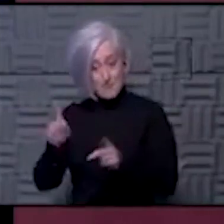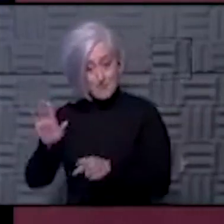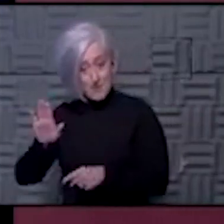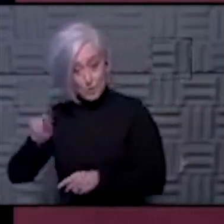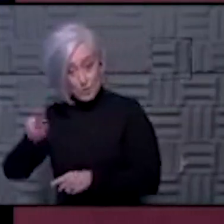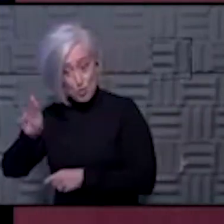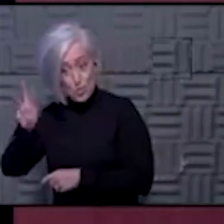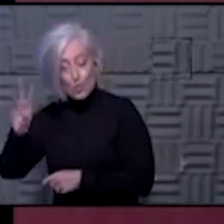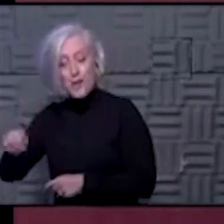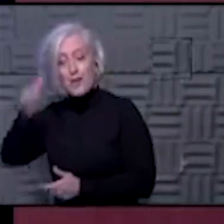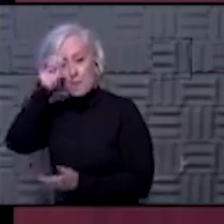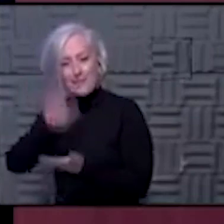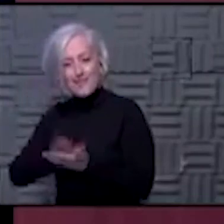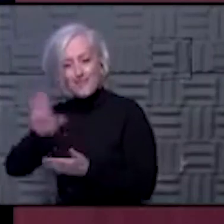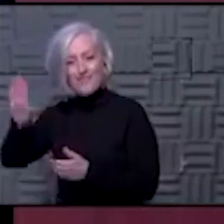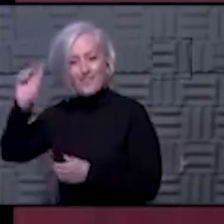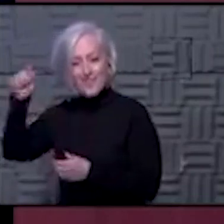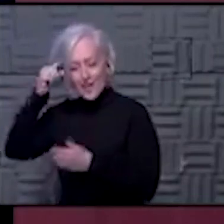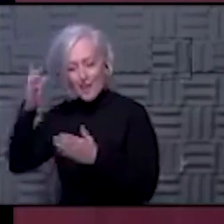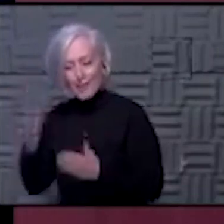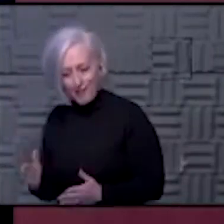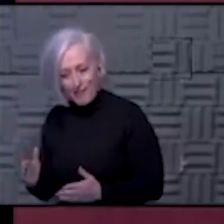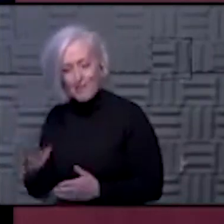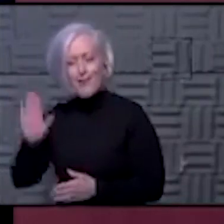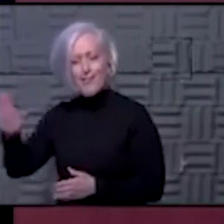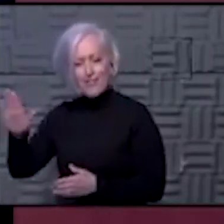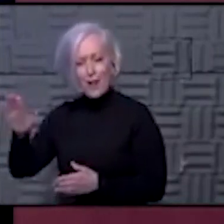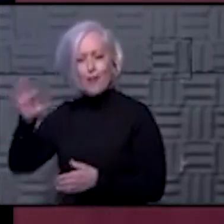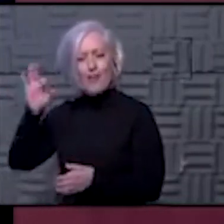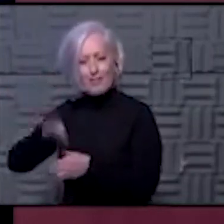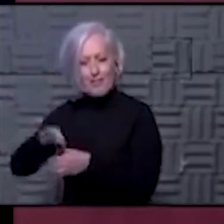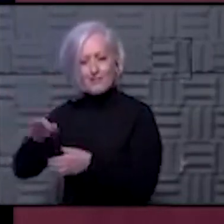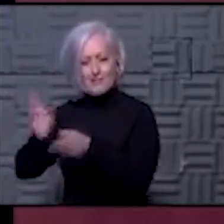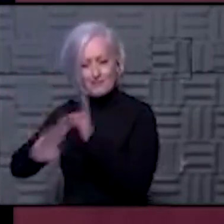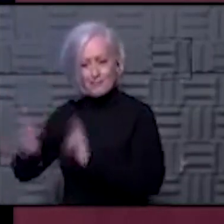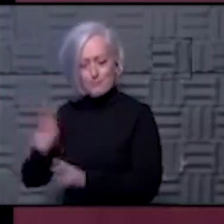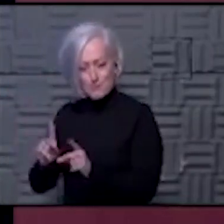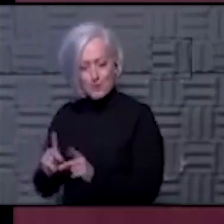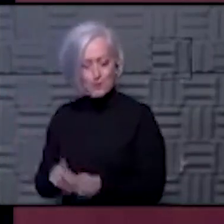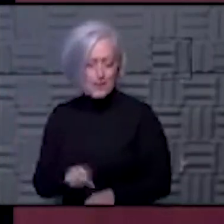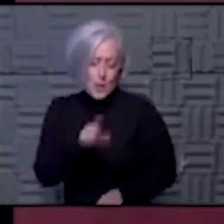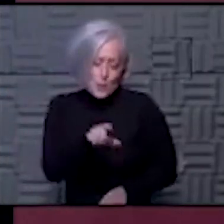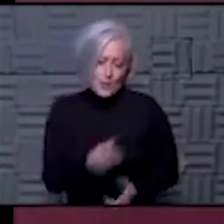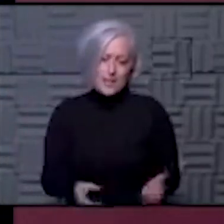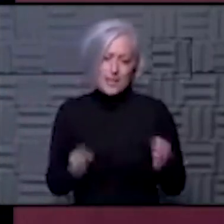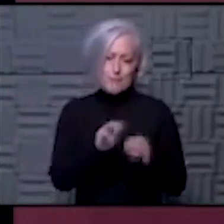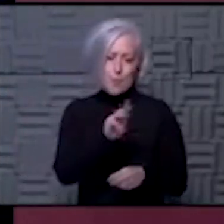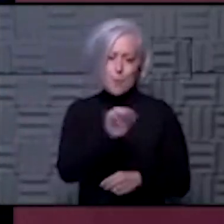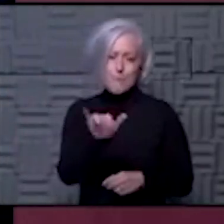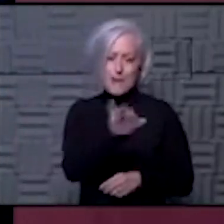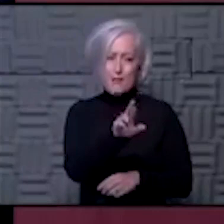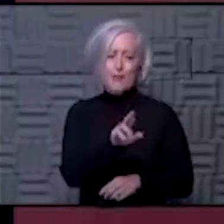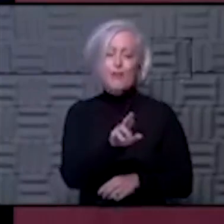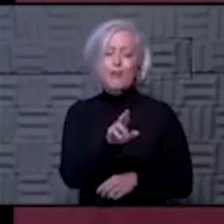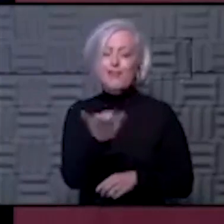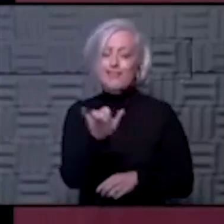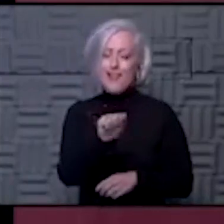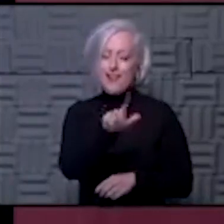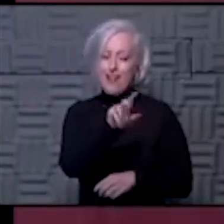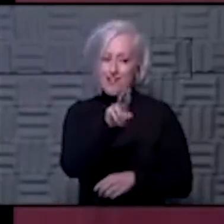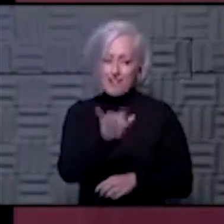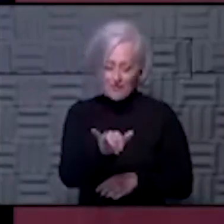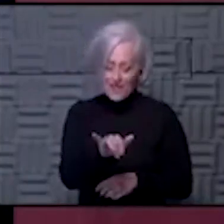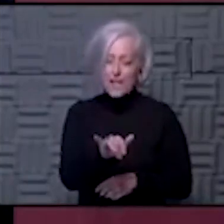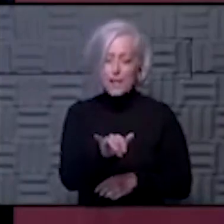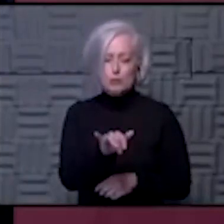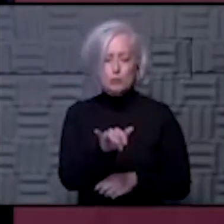I think what we need to do is we need to have a lot more Mayor Alvies out there trying to help us along this crisis, because again, this is not a hard question,